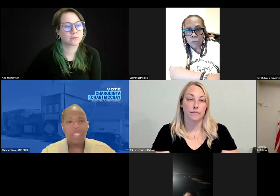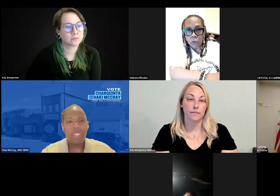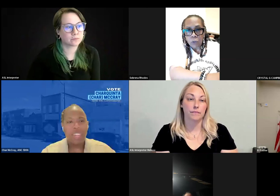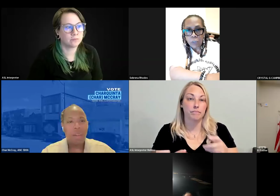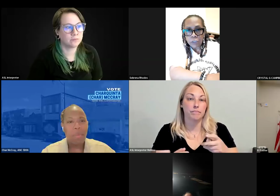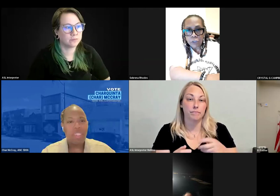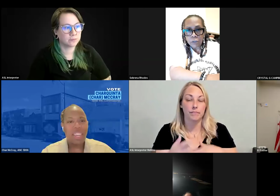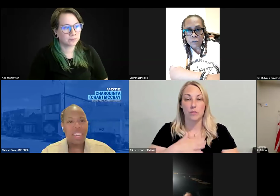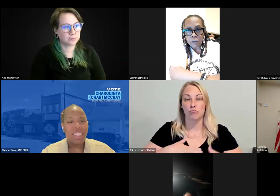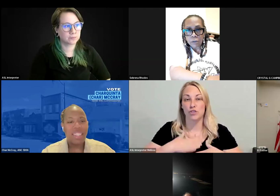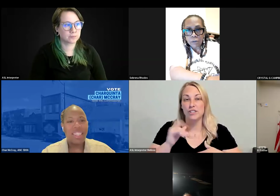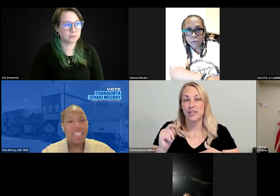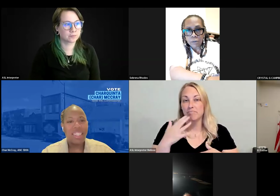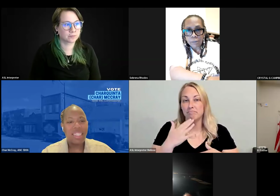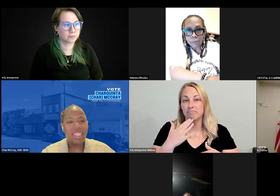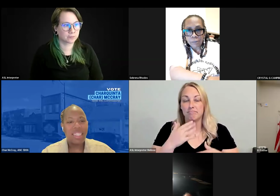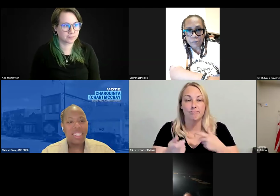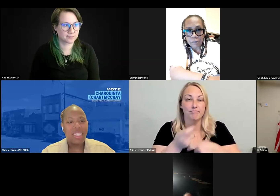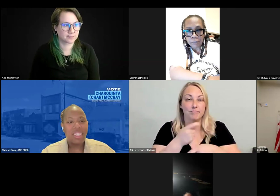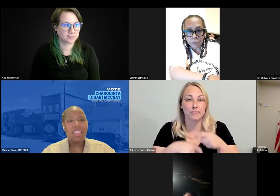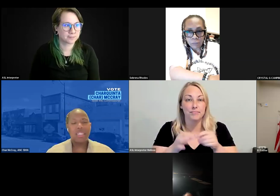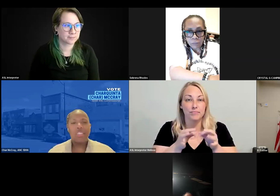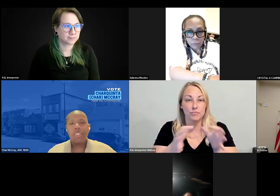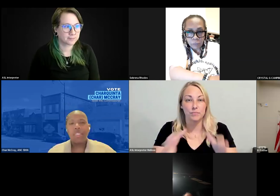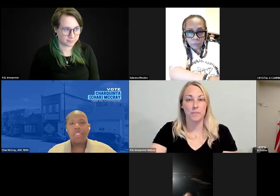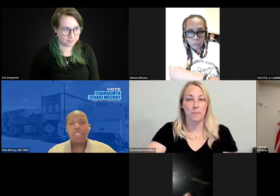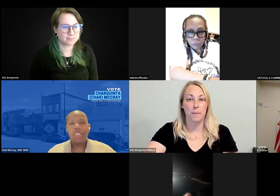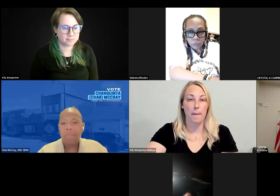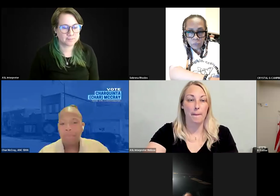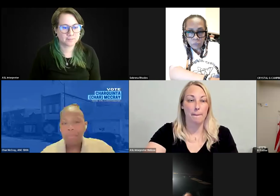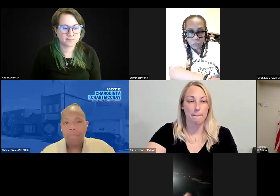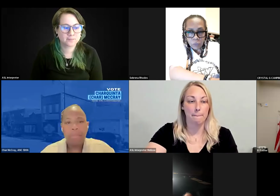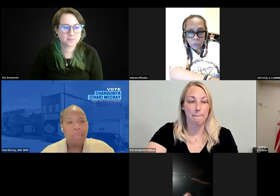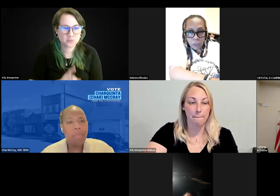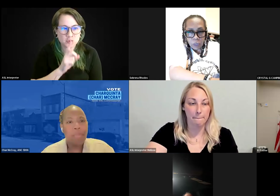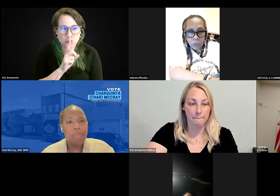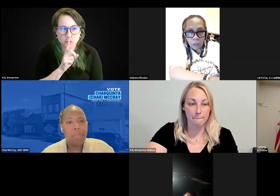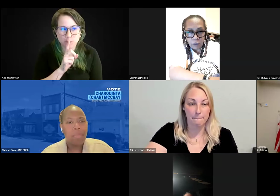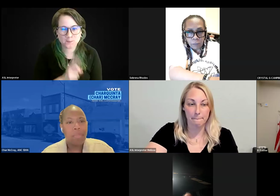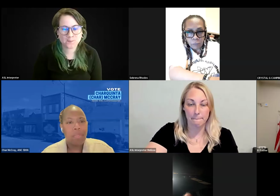I don't know I if that- appreciate it. I appreciate it. Sure.